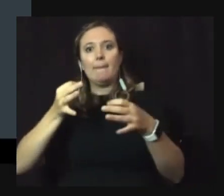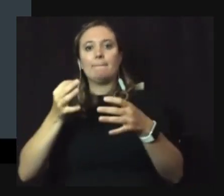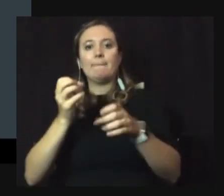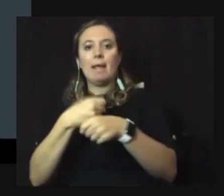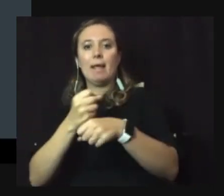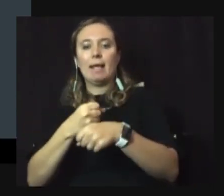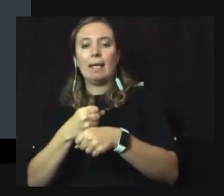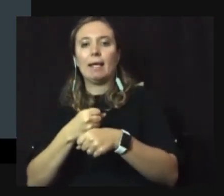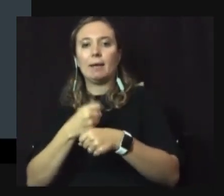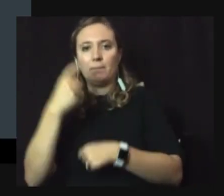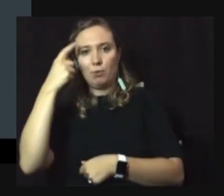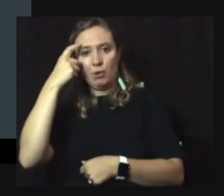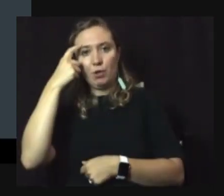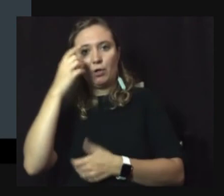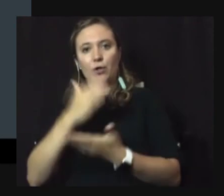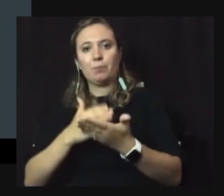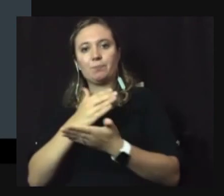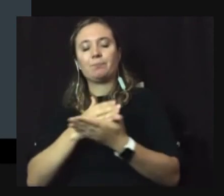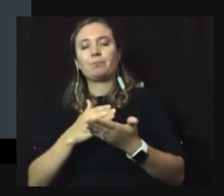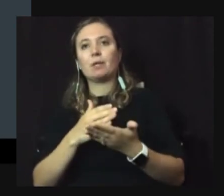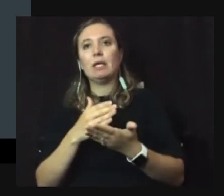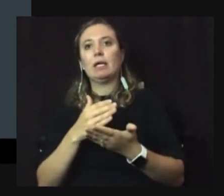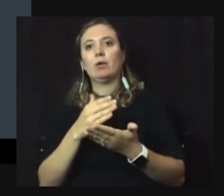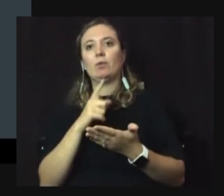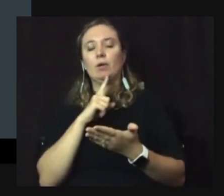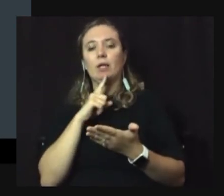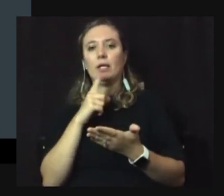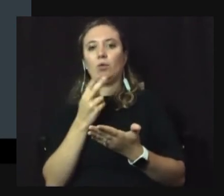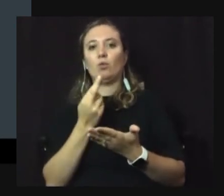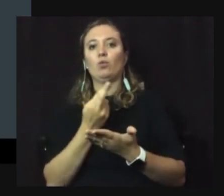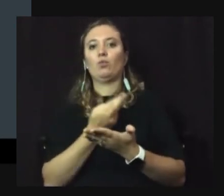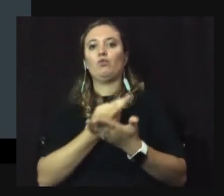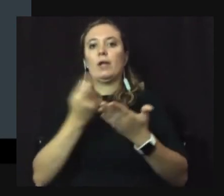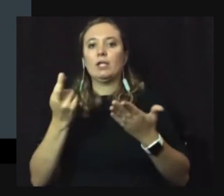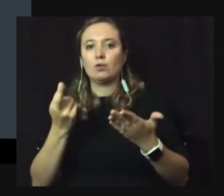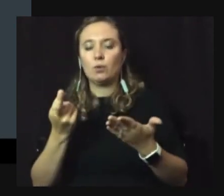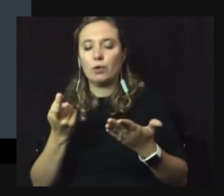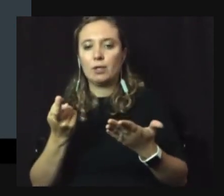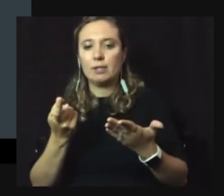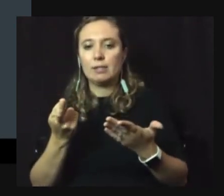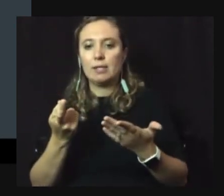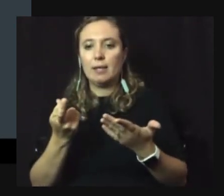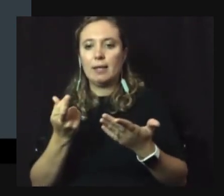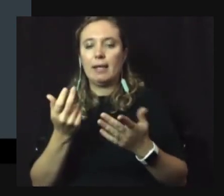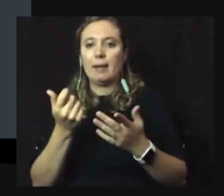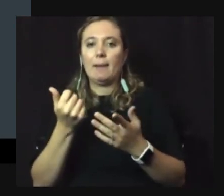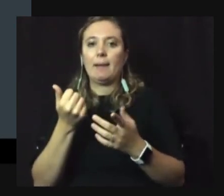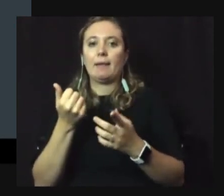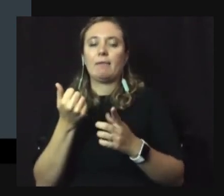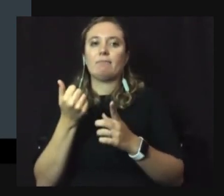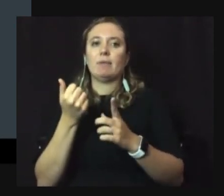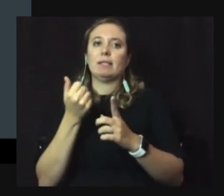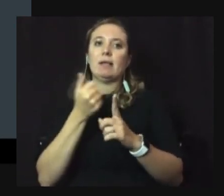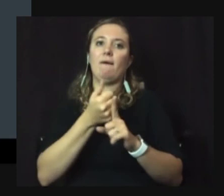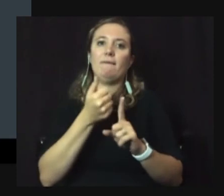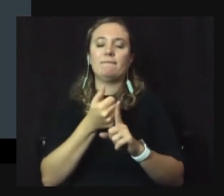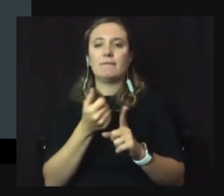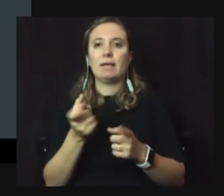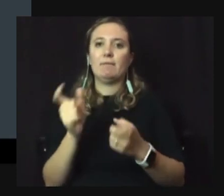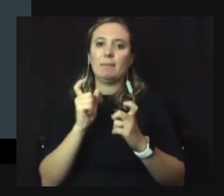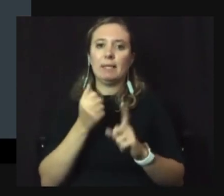myself, resourcing myself. It's a practice. Part of my practice,